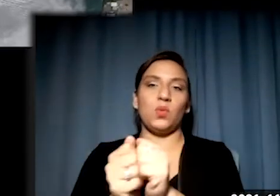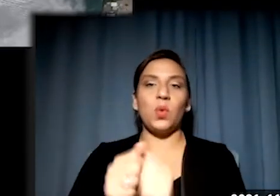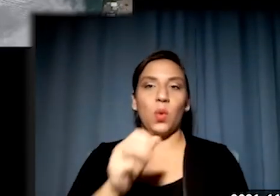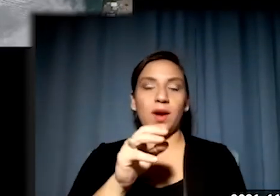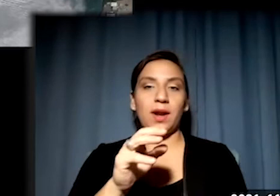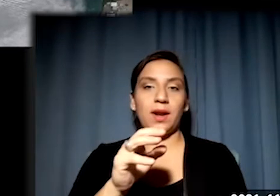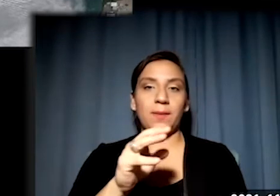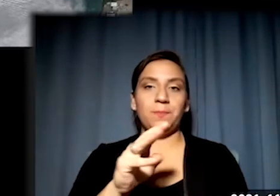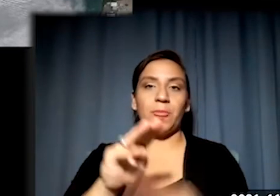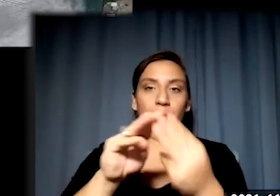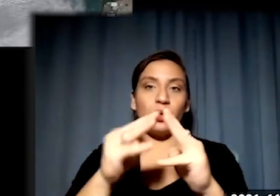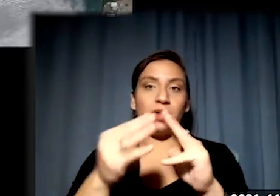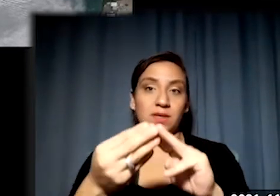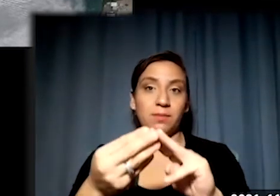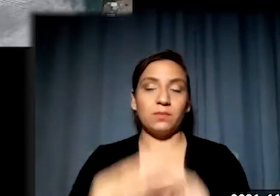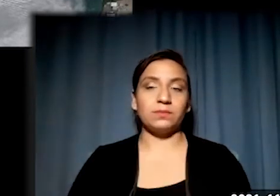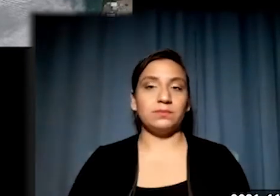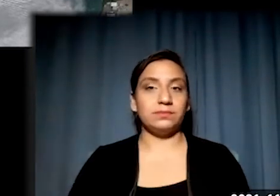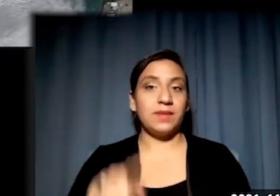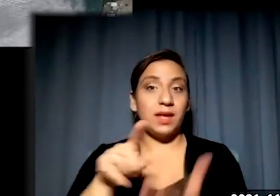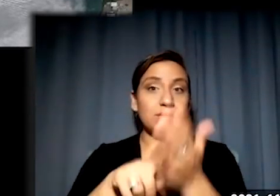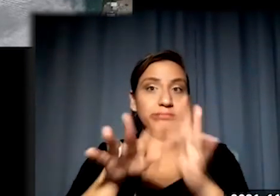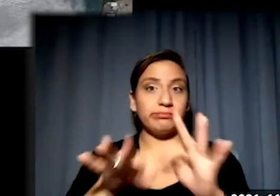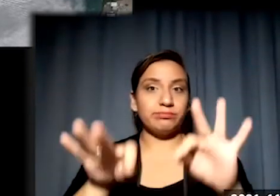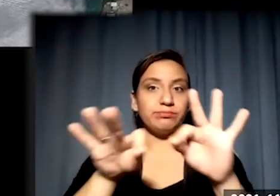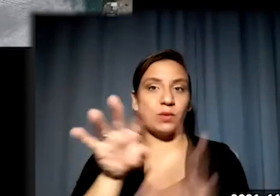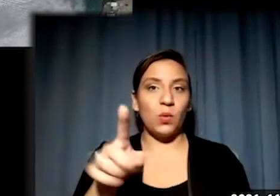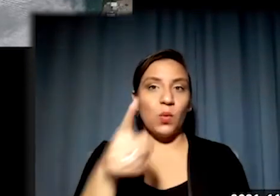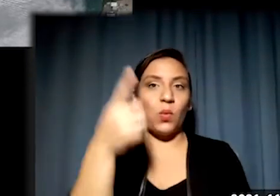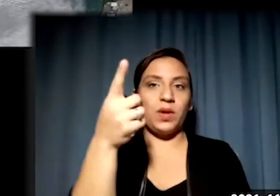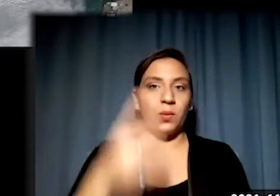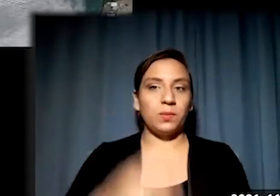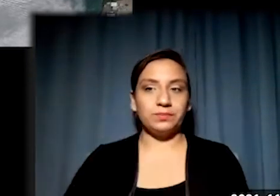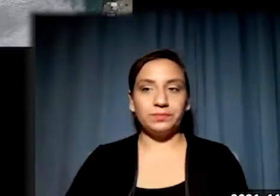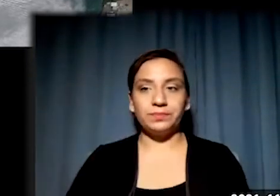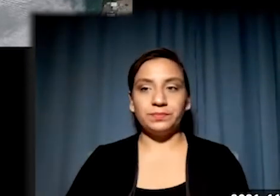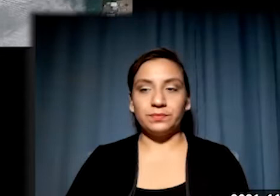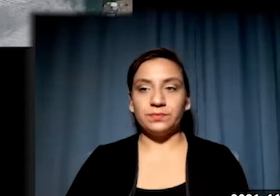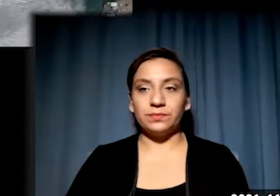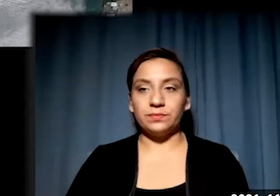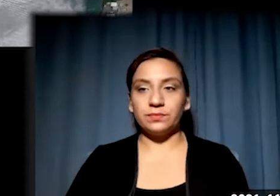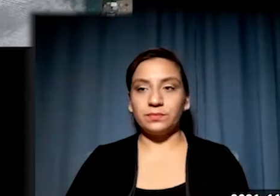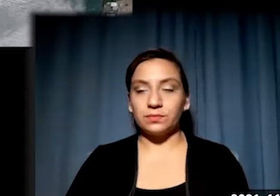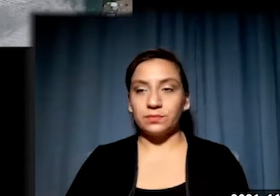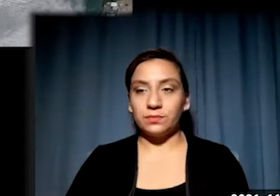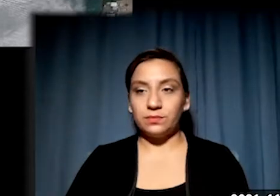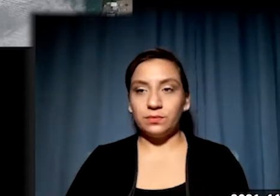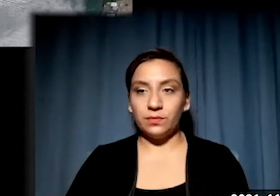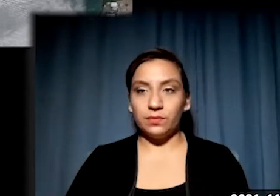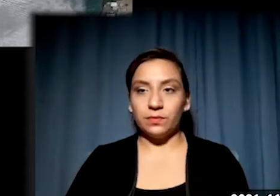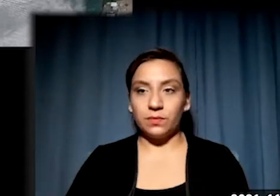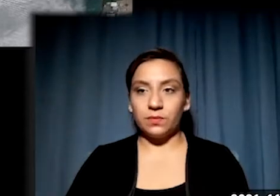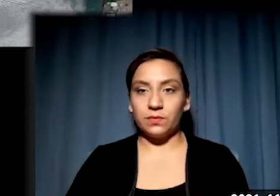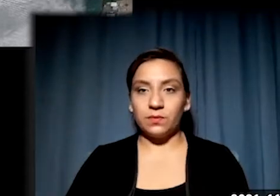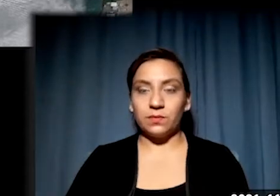responsibility that Puerto Ricans have. But there is a jewel in the crown, and that is the Old San Juan Historic District. It's not